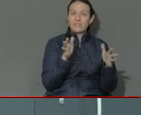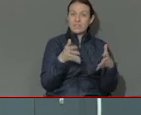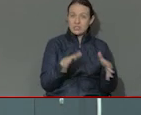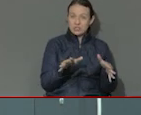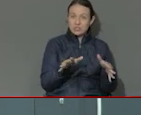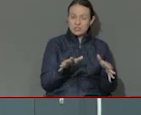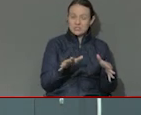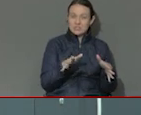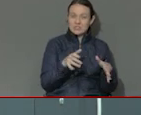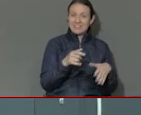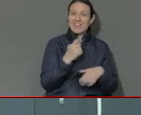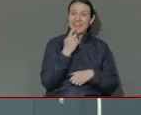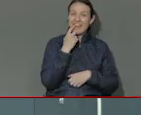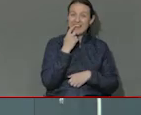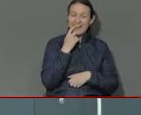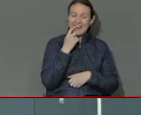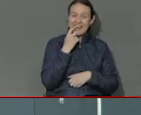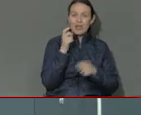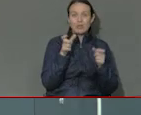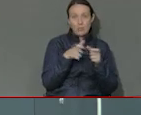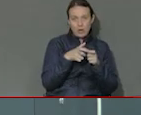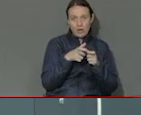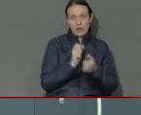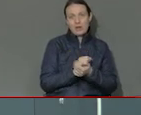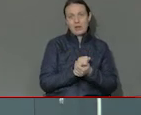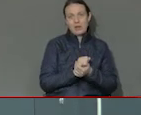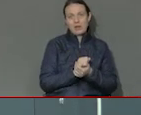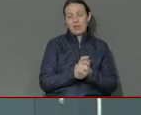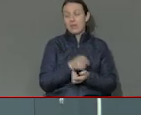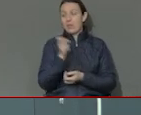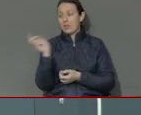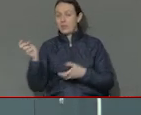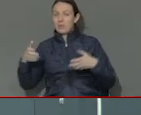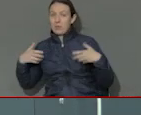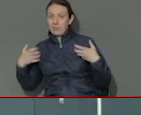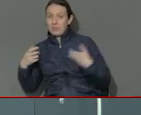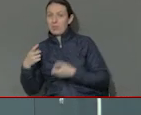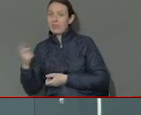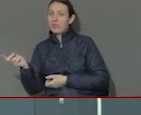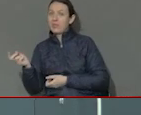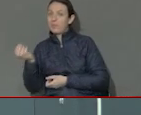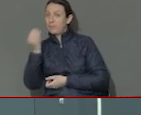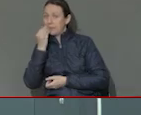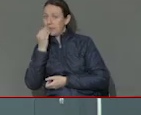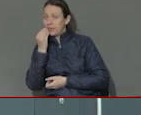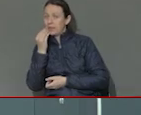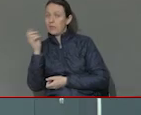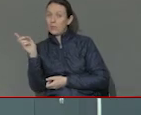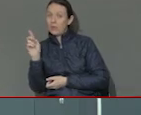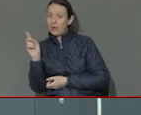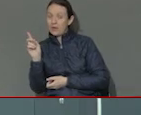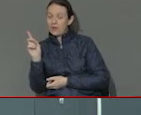why our canines are very small. And then other primates, they eat the food that is